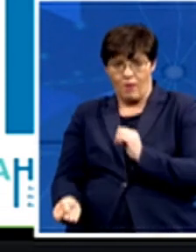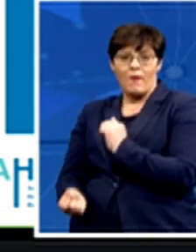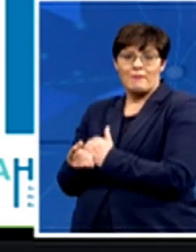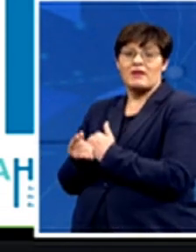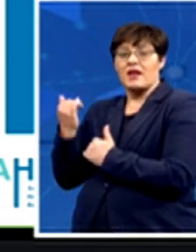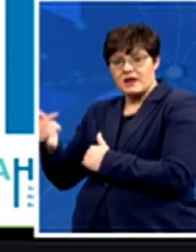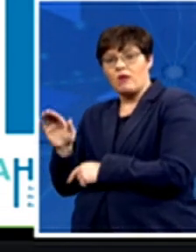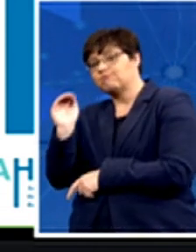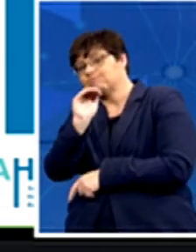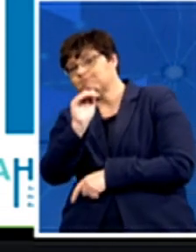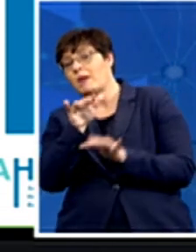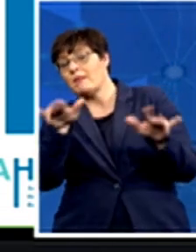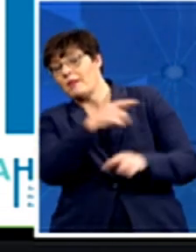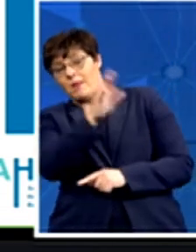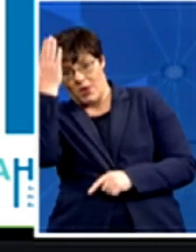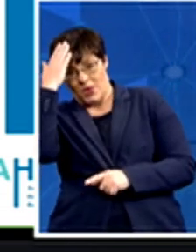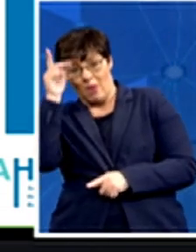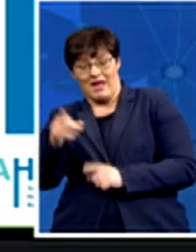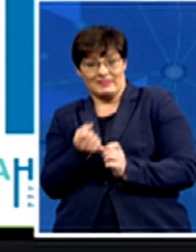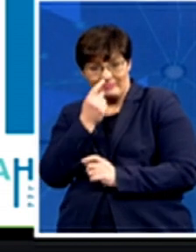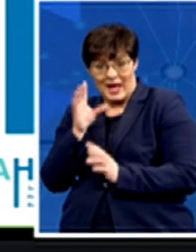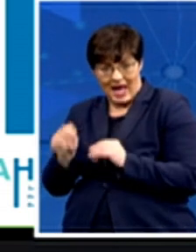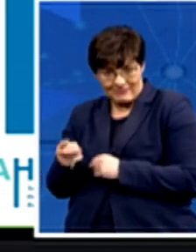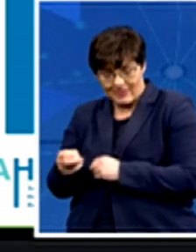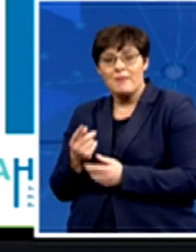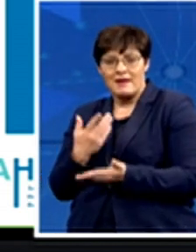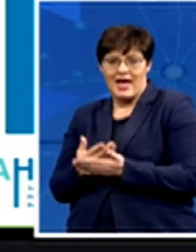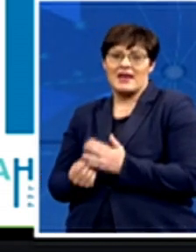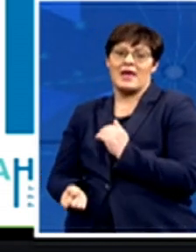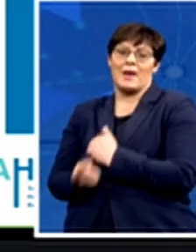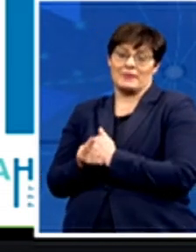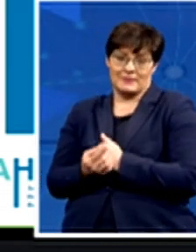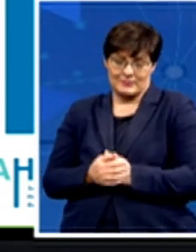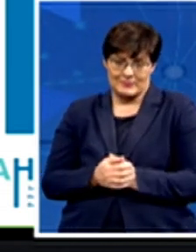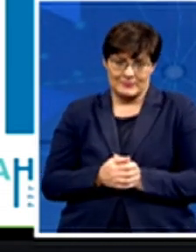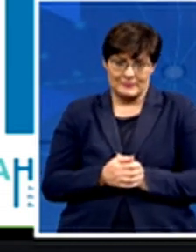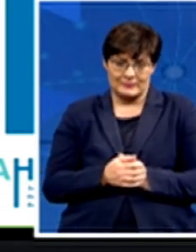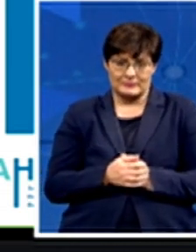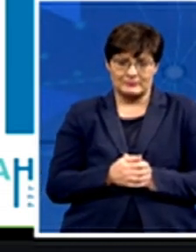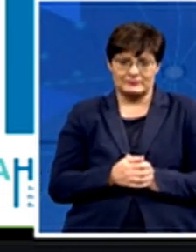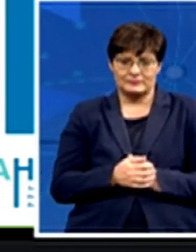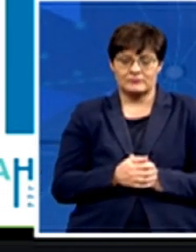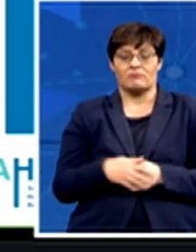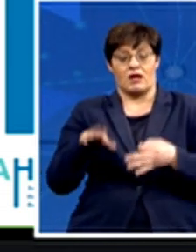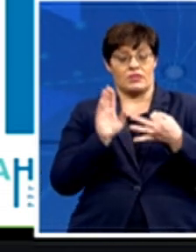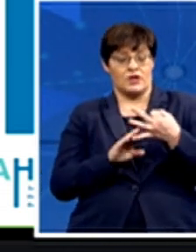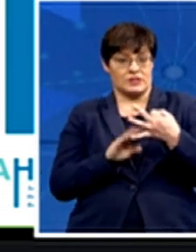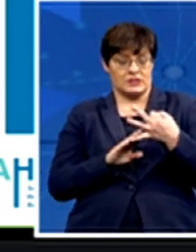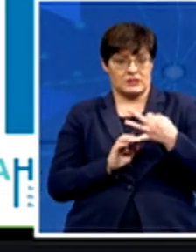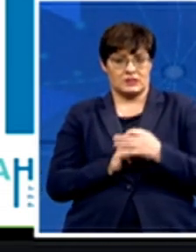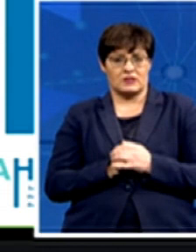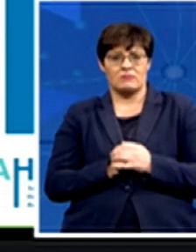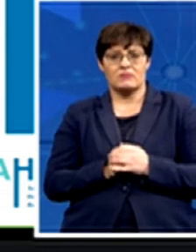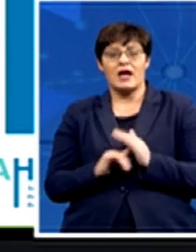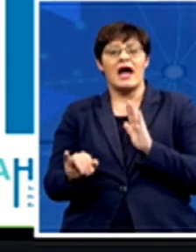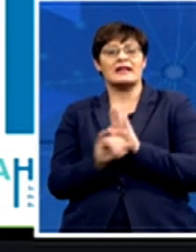one of the reasons why we do pharmacovigilance. Then thirdly, we need to identify the risk factors who are at risk